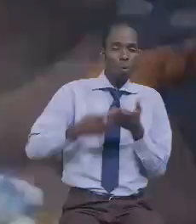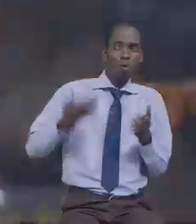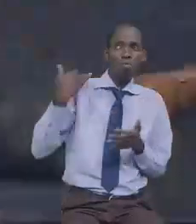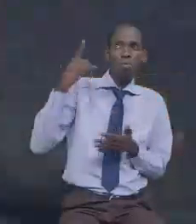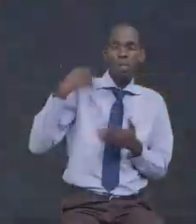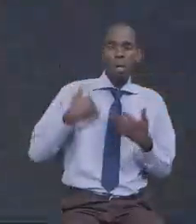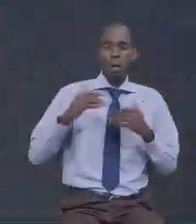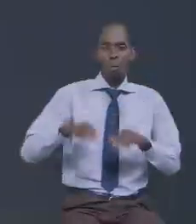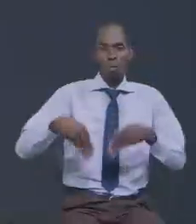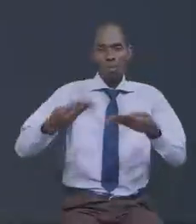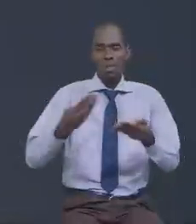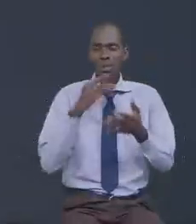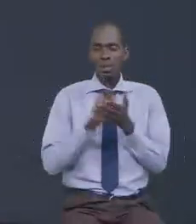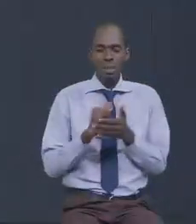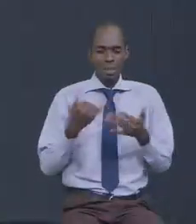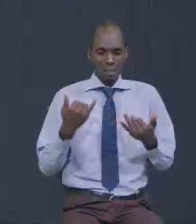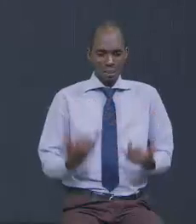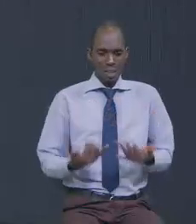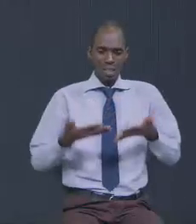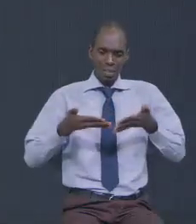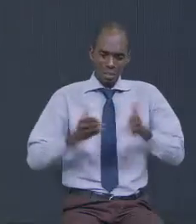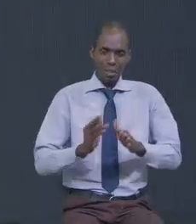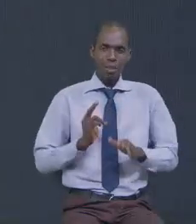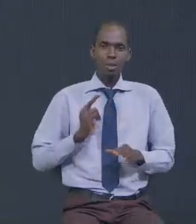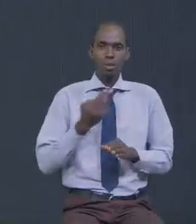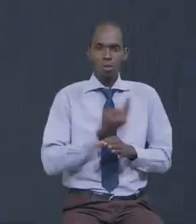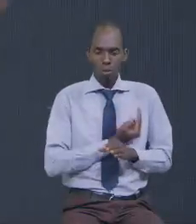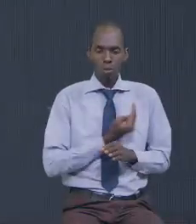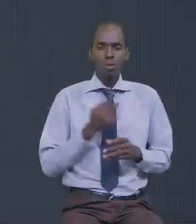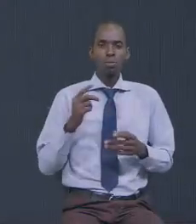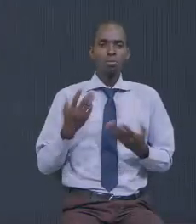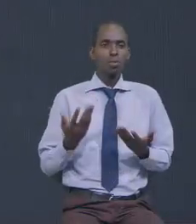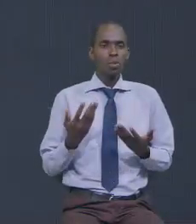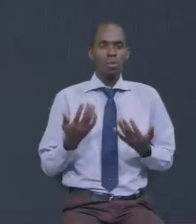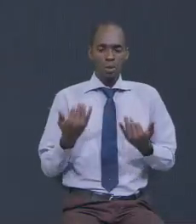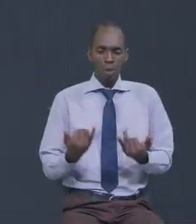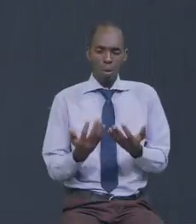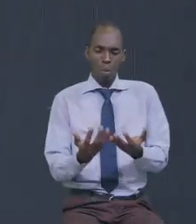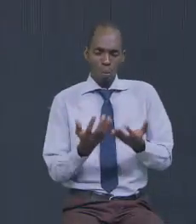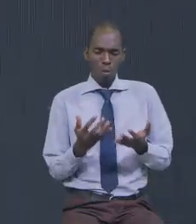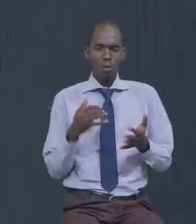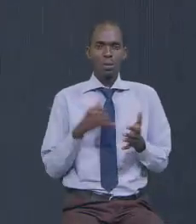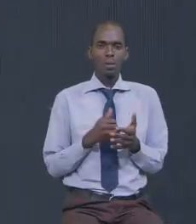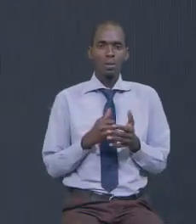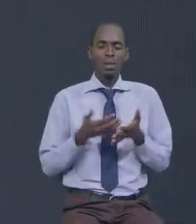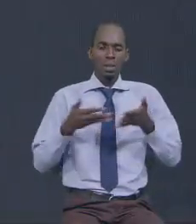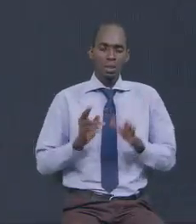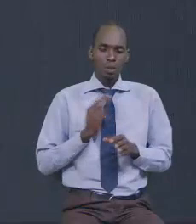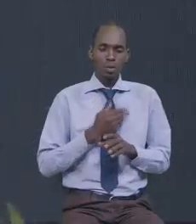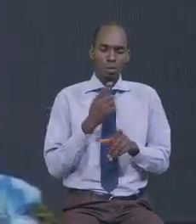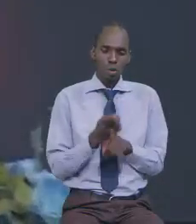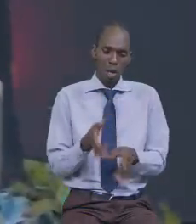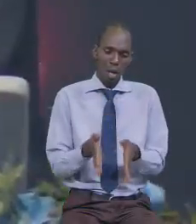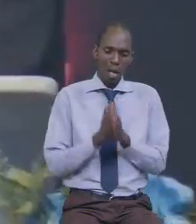we need to do is to want it, is to desire it, is to ask for it, is